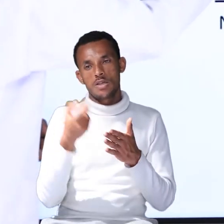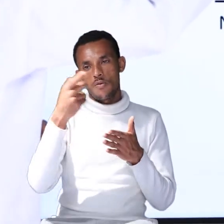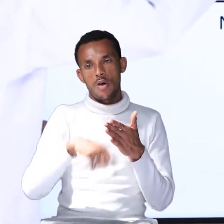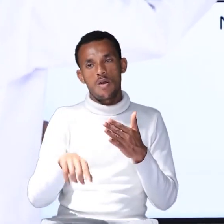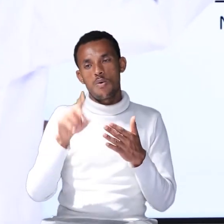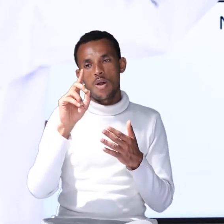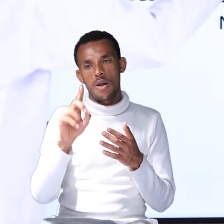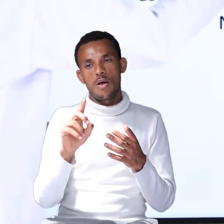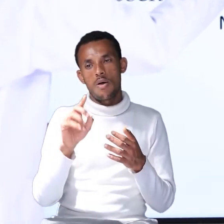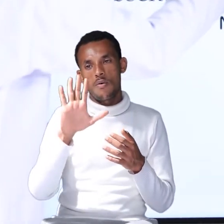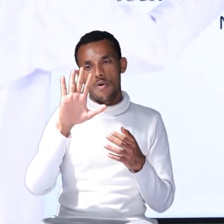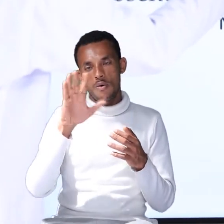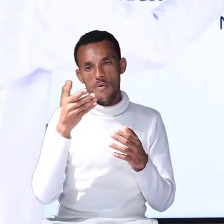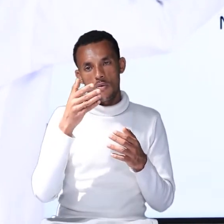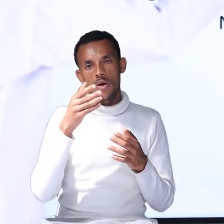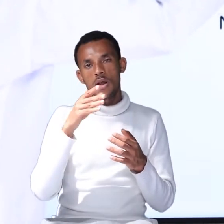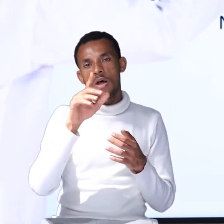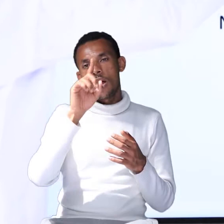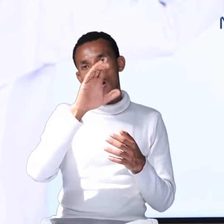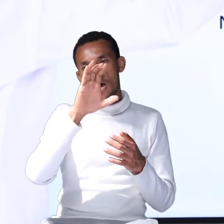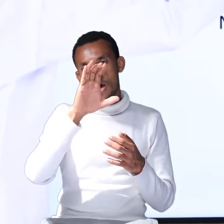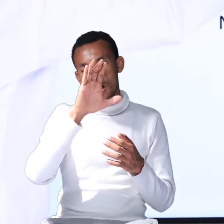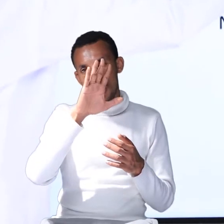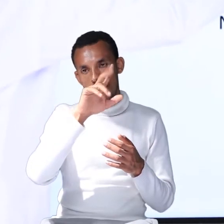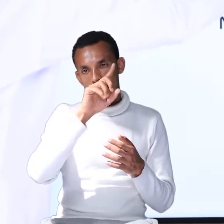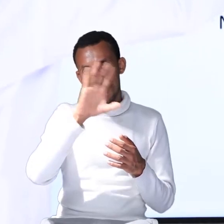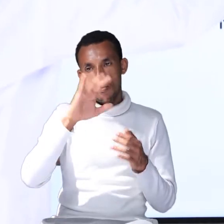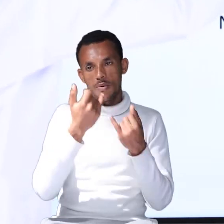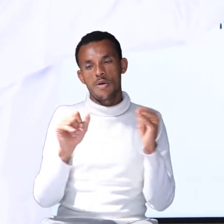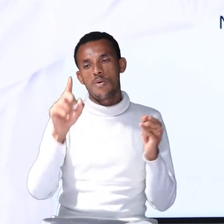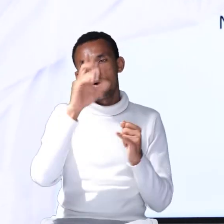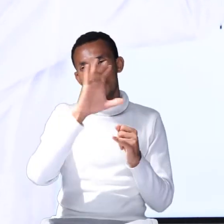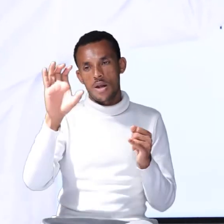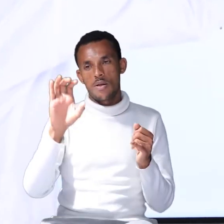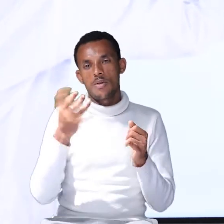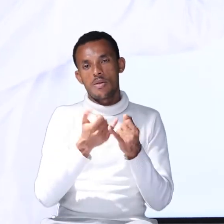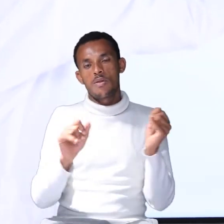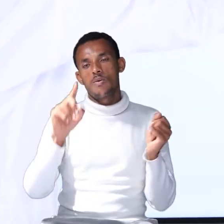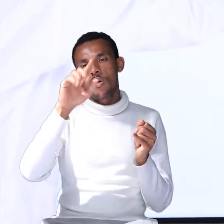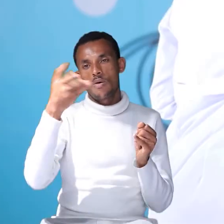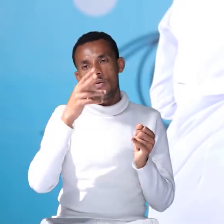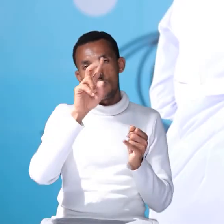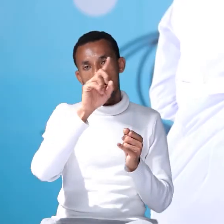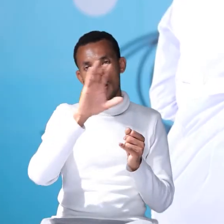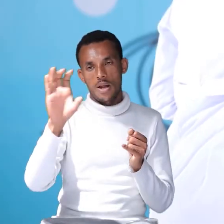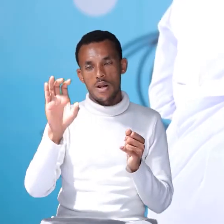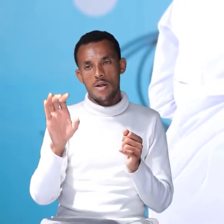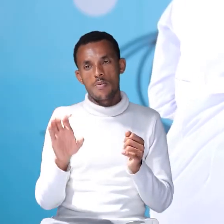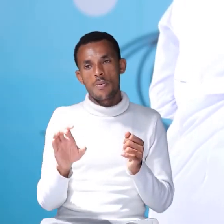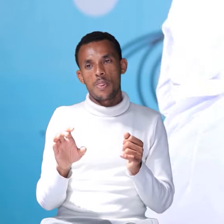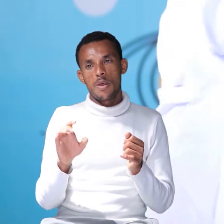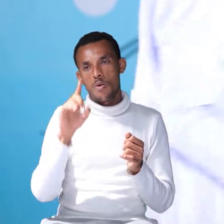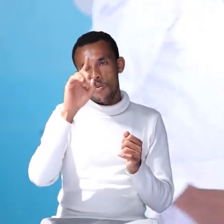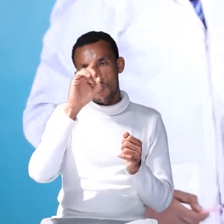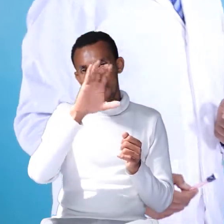be equal to 5 over 100 multiplied by 100 multiplied by 1 over 100. But 1 over 100